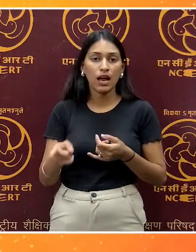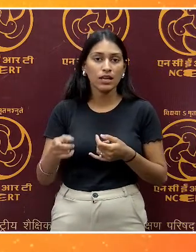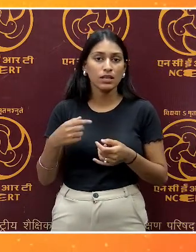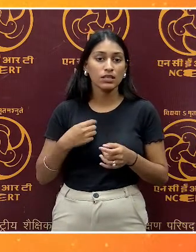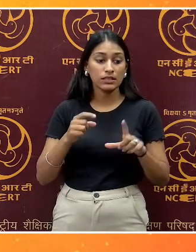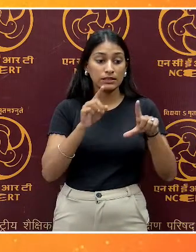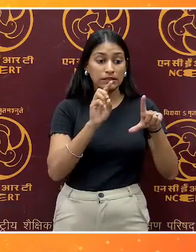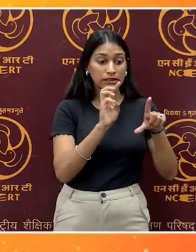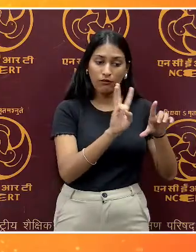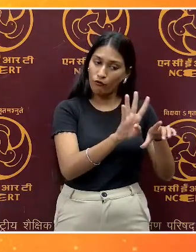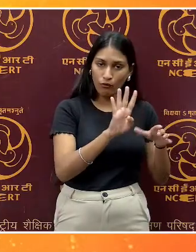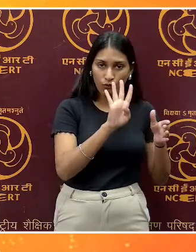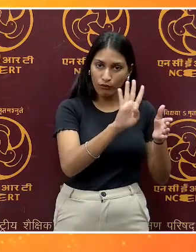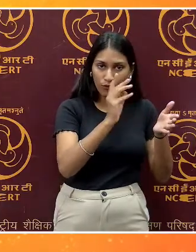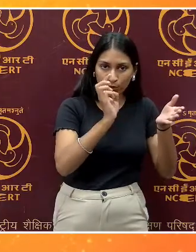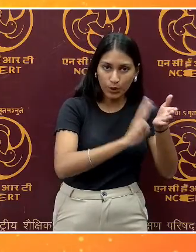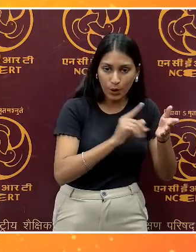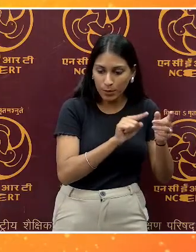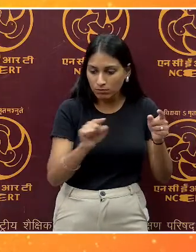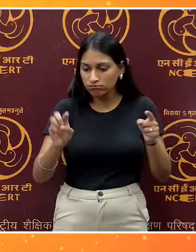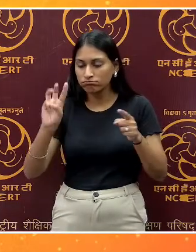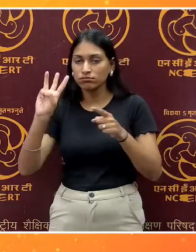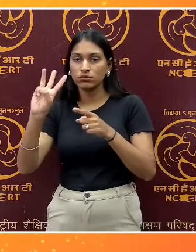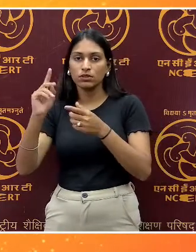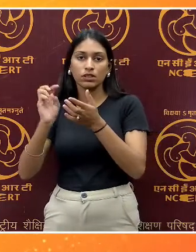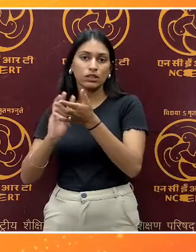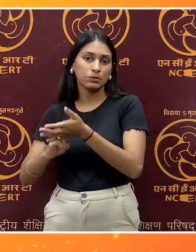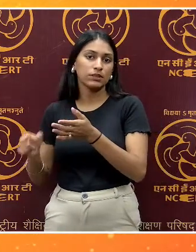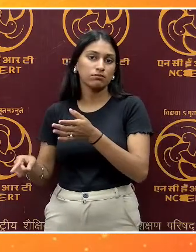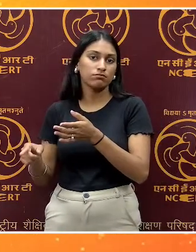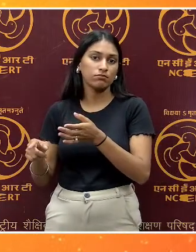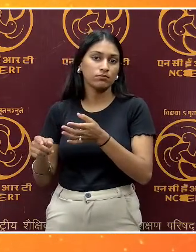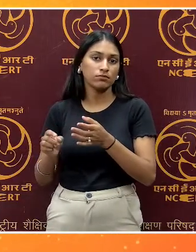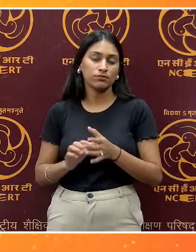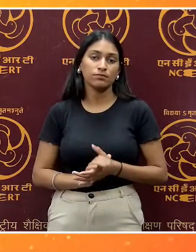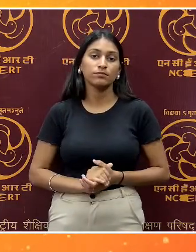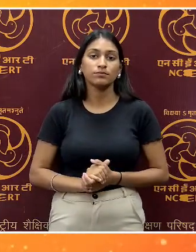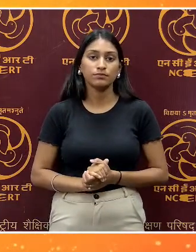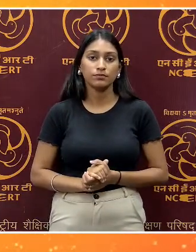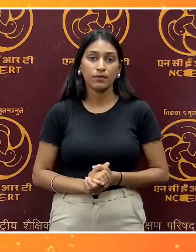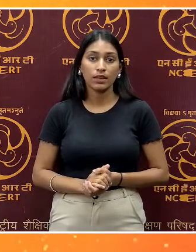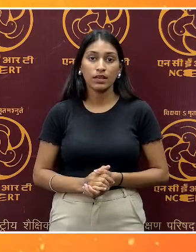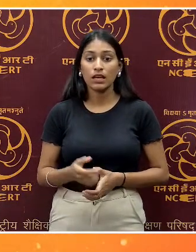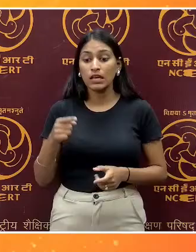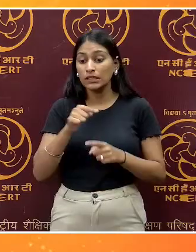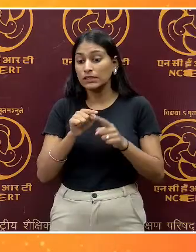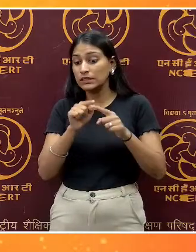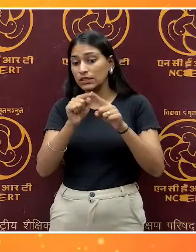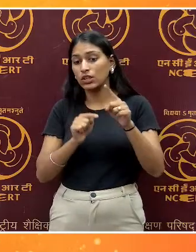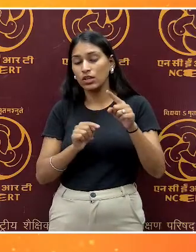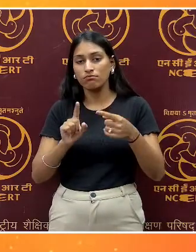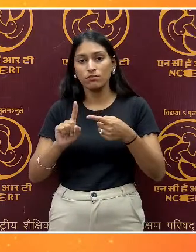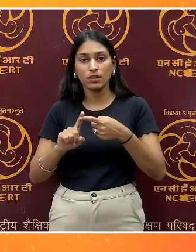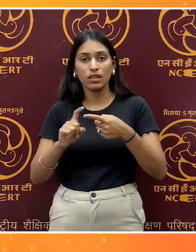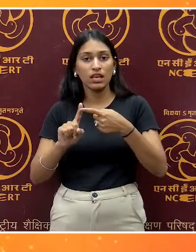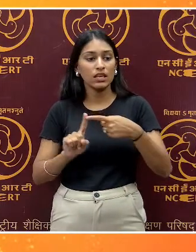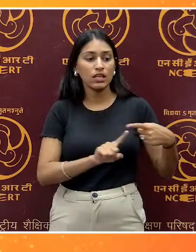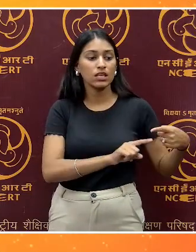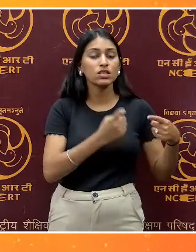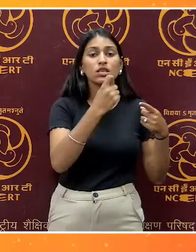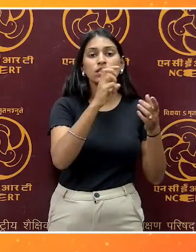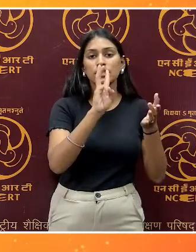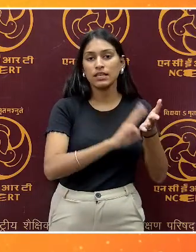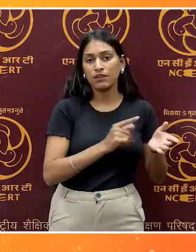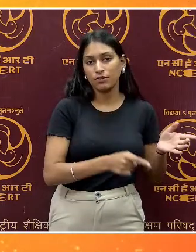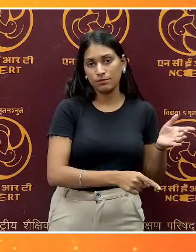meter further east. Net displacement from the starting point will be 7 meter east. Direction will be same